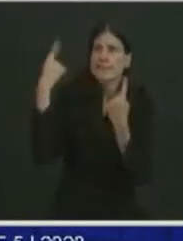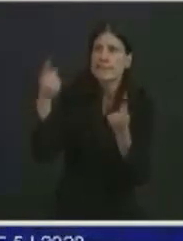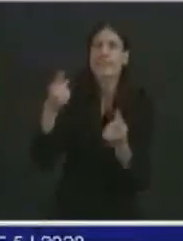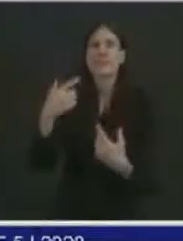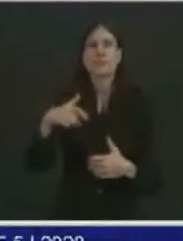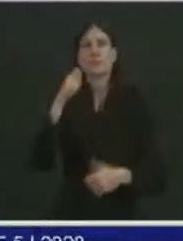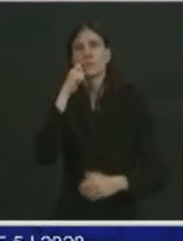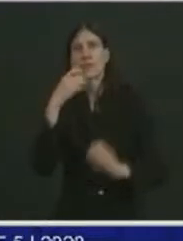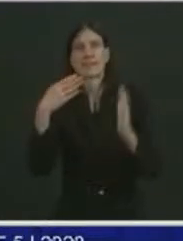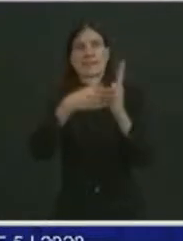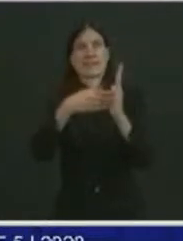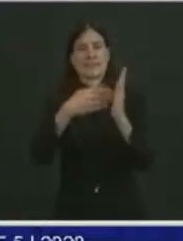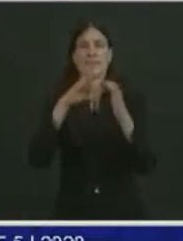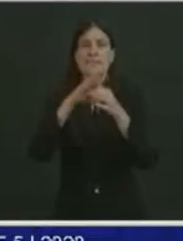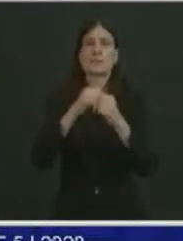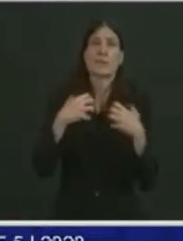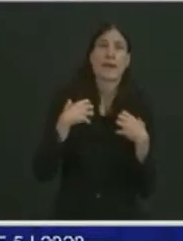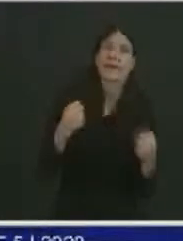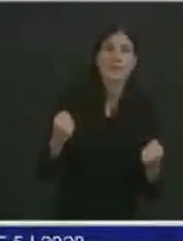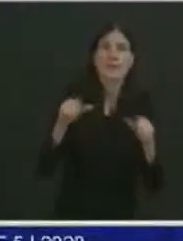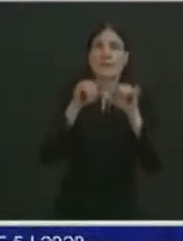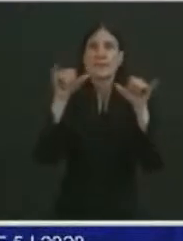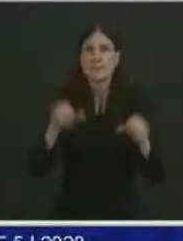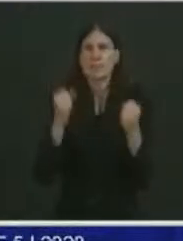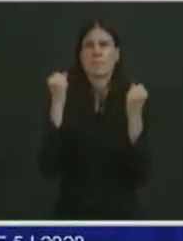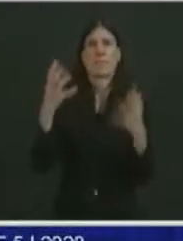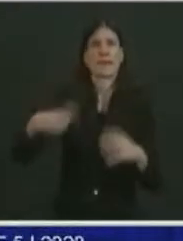broad impacts on health outcomes.